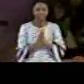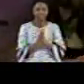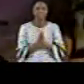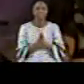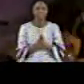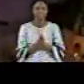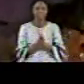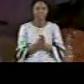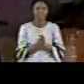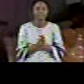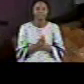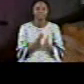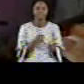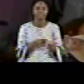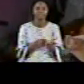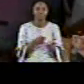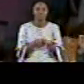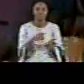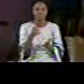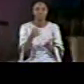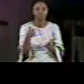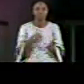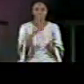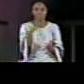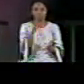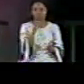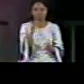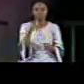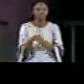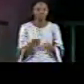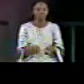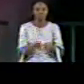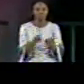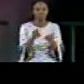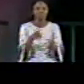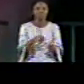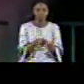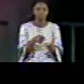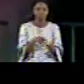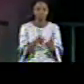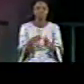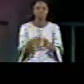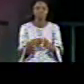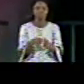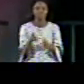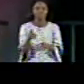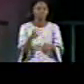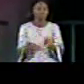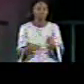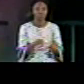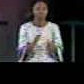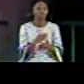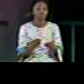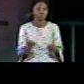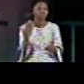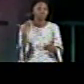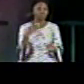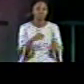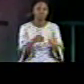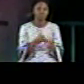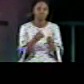shake up yourself we are not in a hurry check up check up check up you couldn't do something before do it now do it